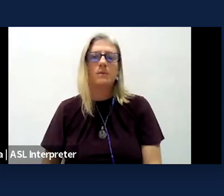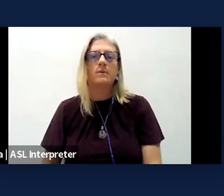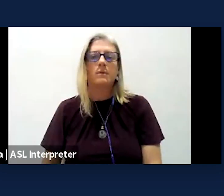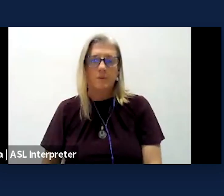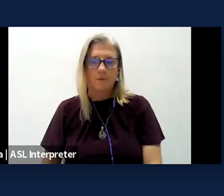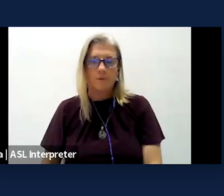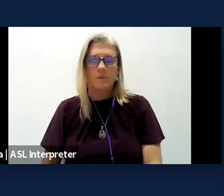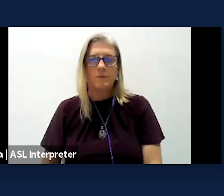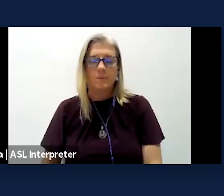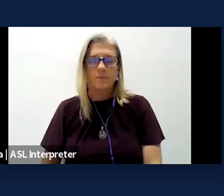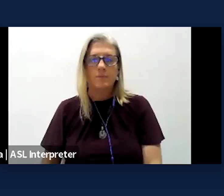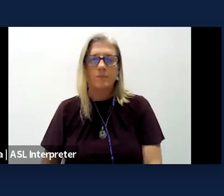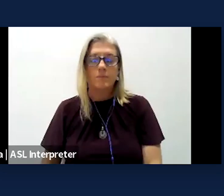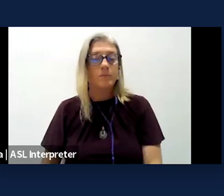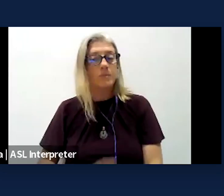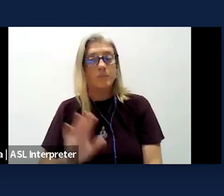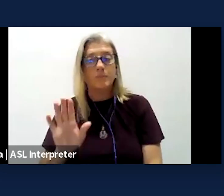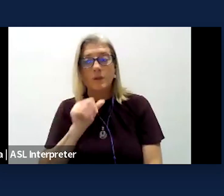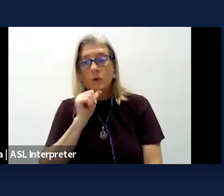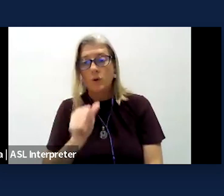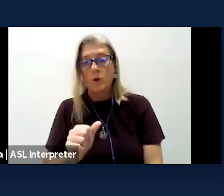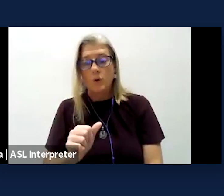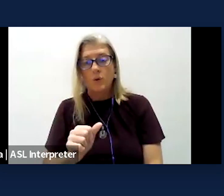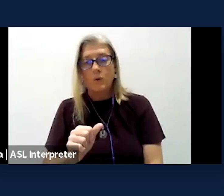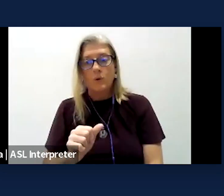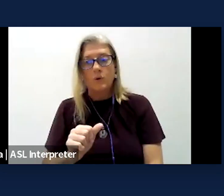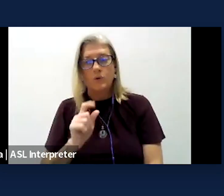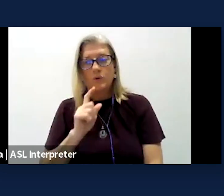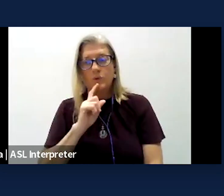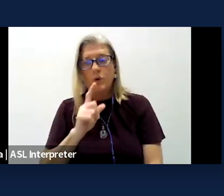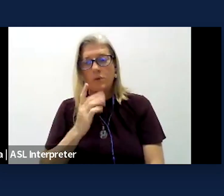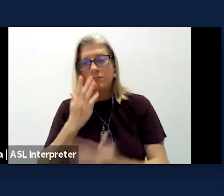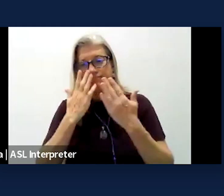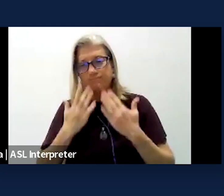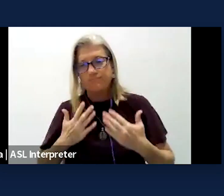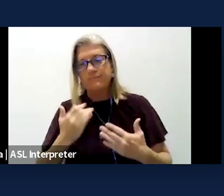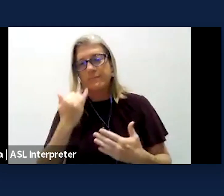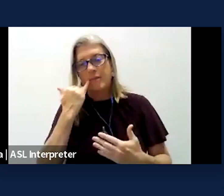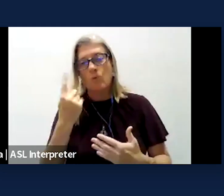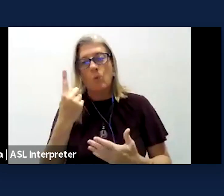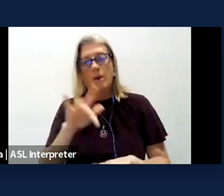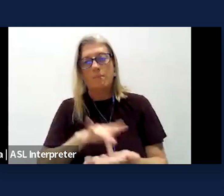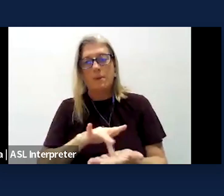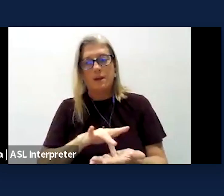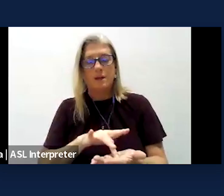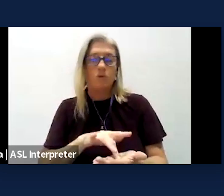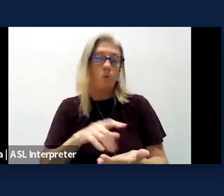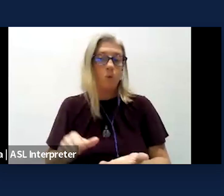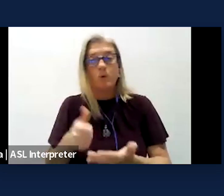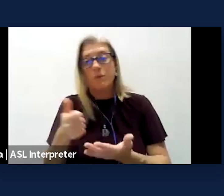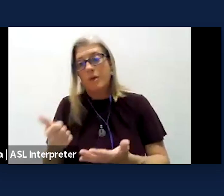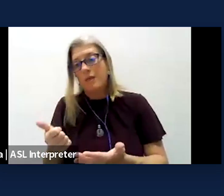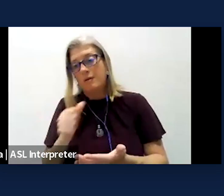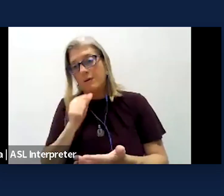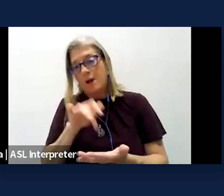mute. So don't be discouraged if one medication or the other is not